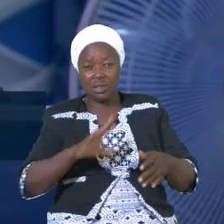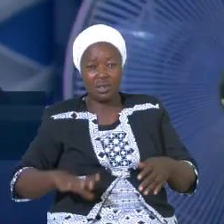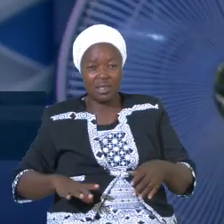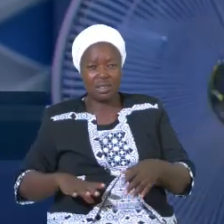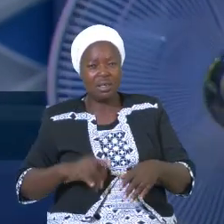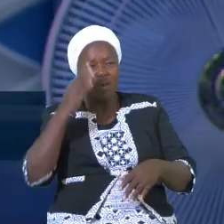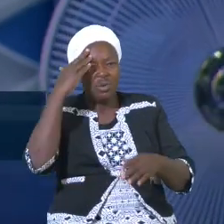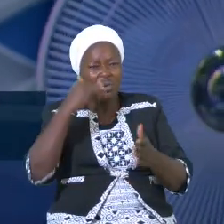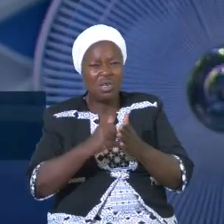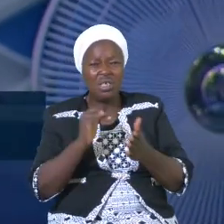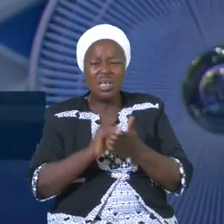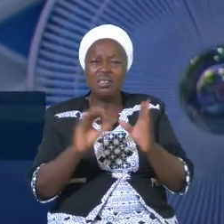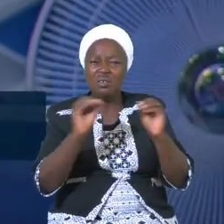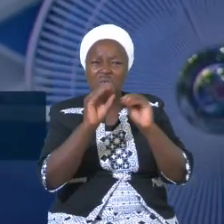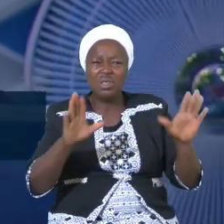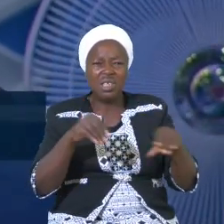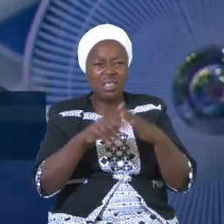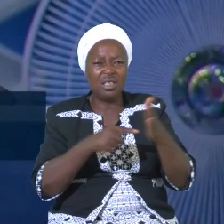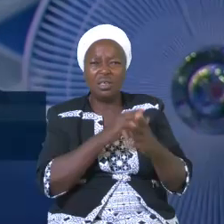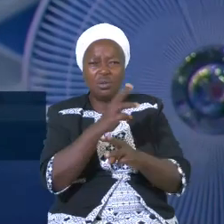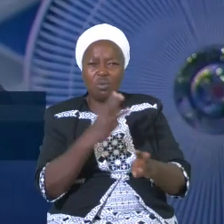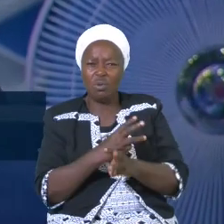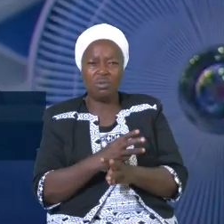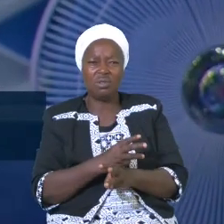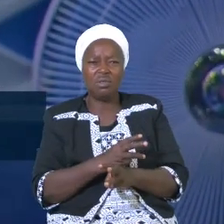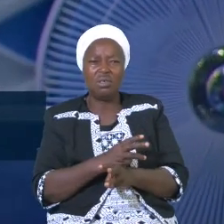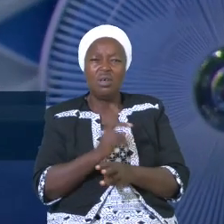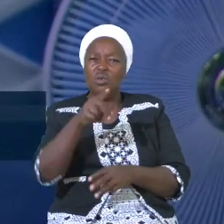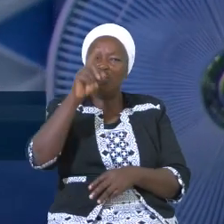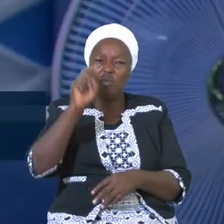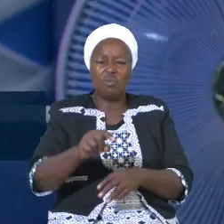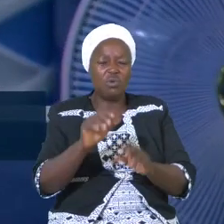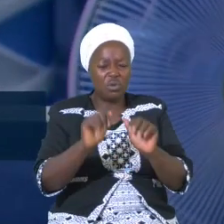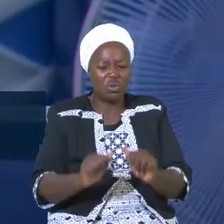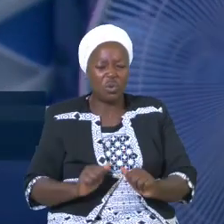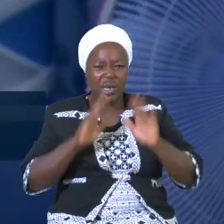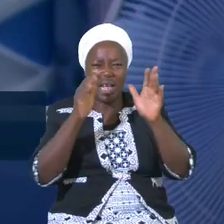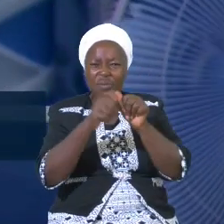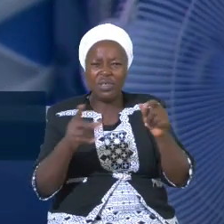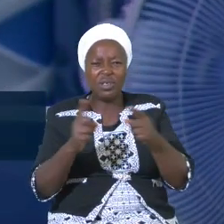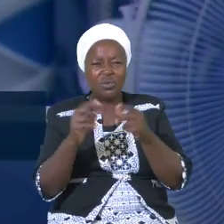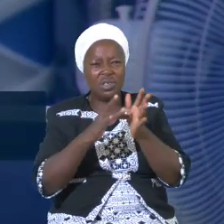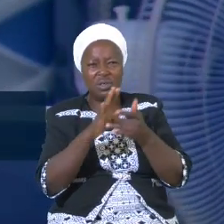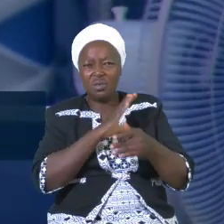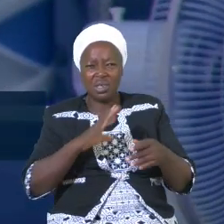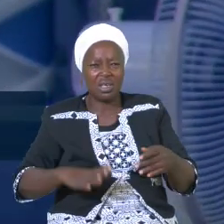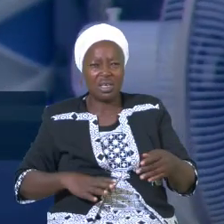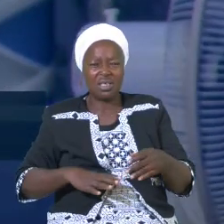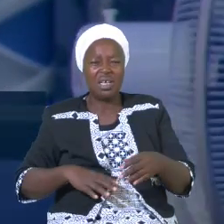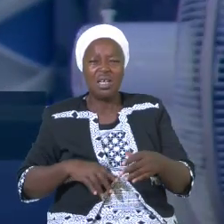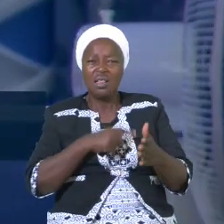nine one five four four four